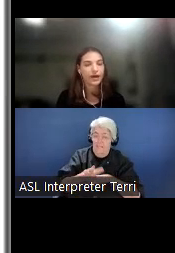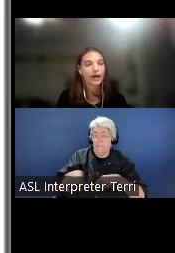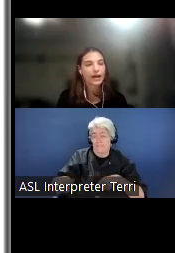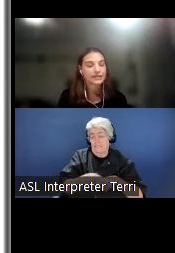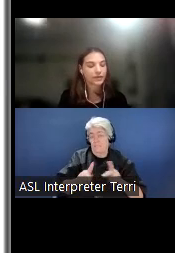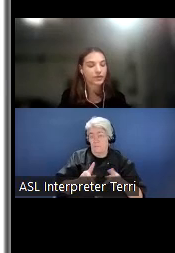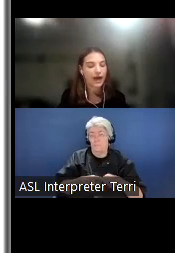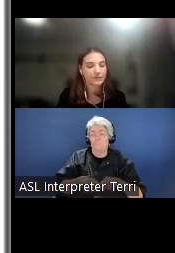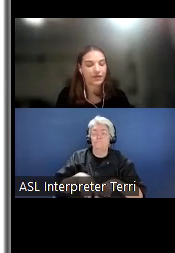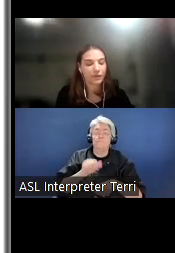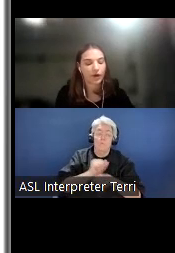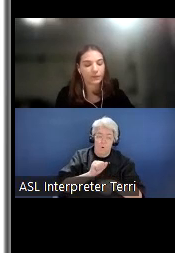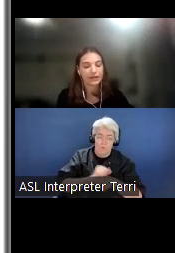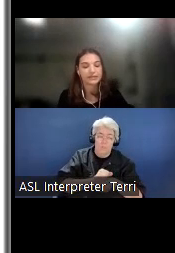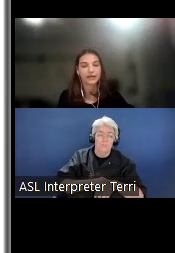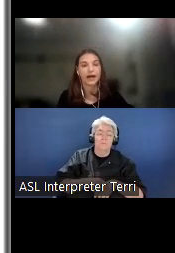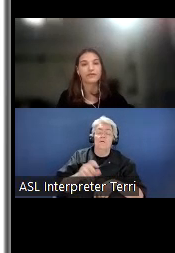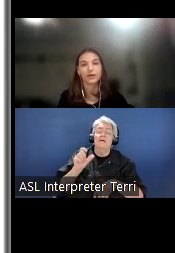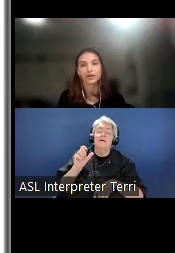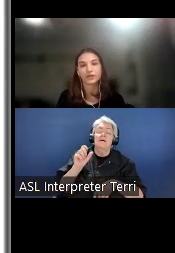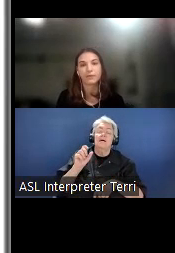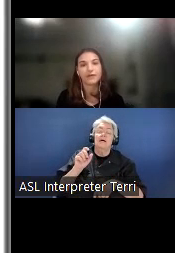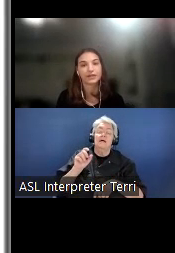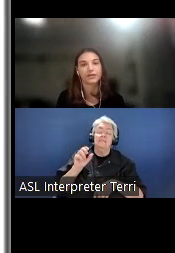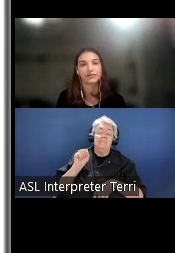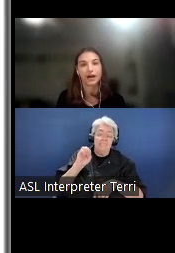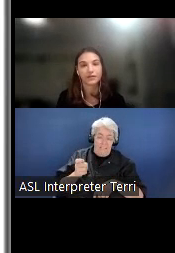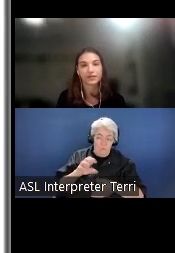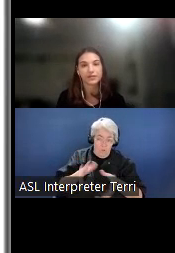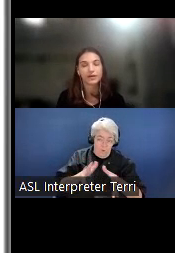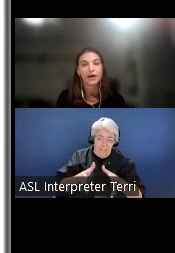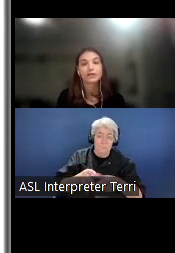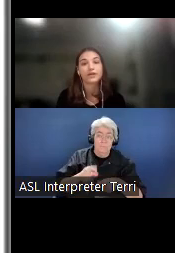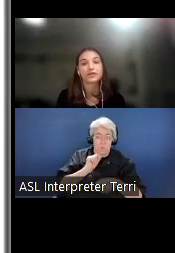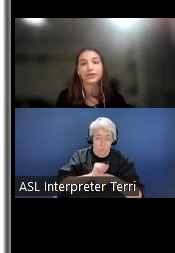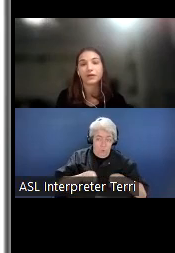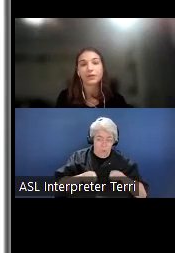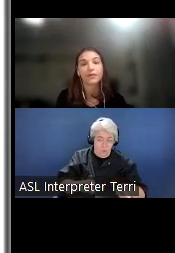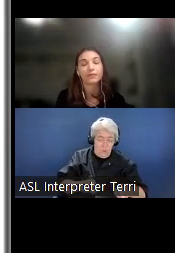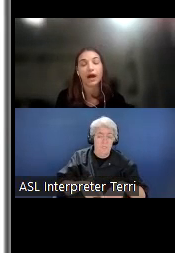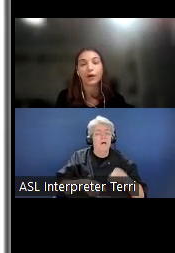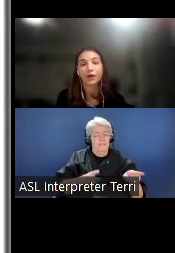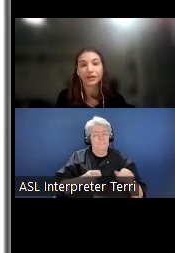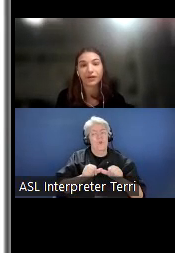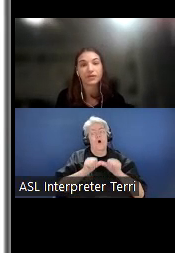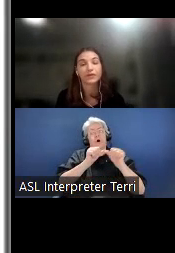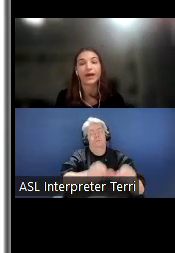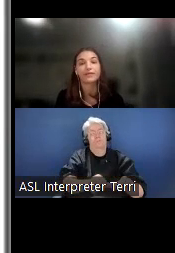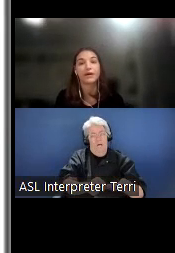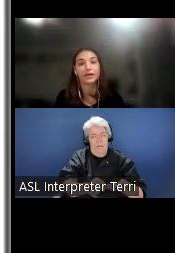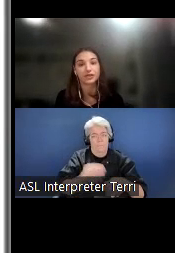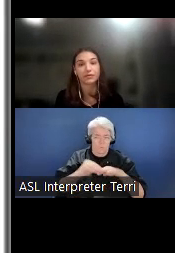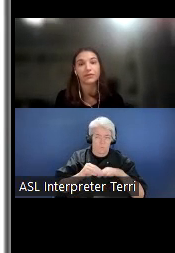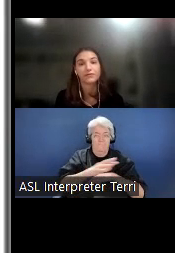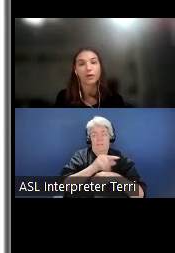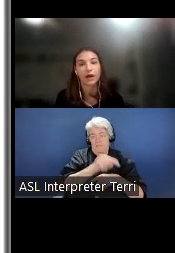work. Sexual harassment in the workplace can have a long-term effect on survivors, especially those who are in their prime earning years or